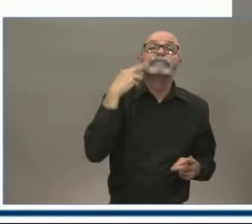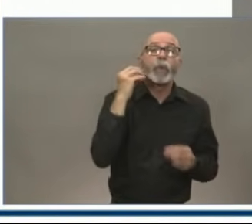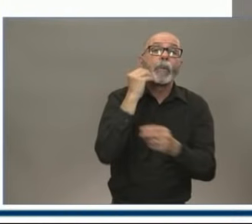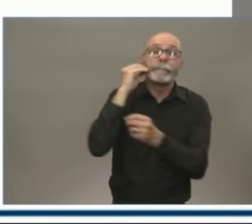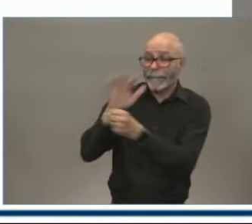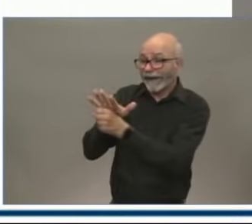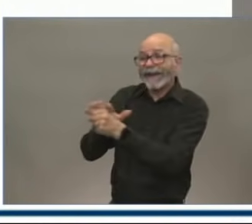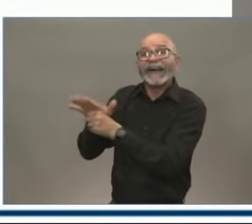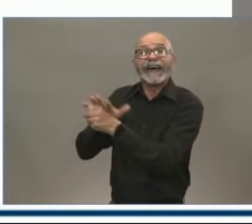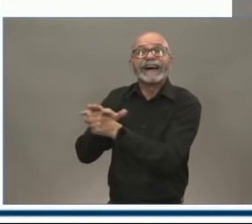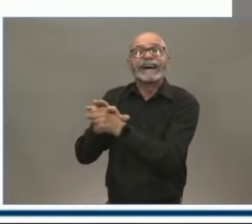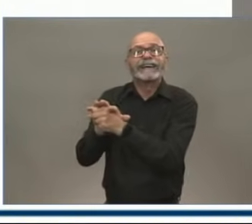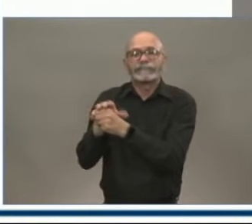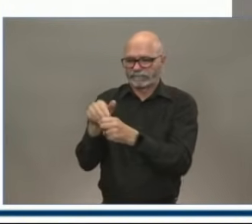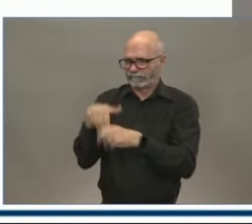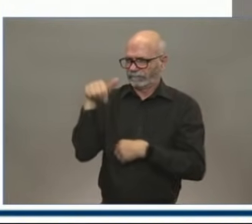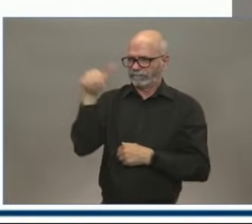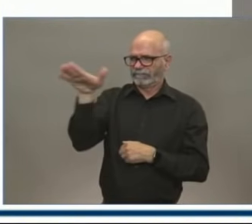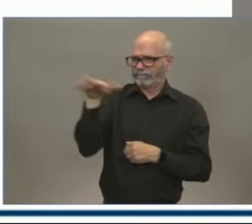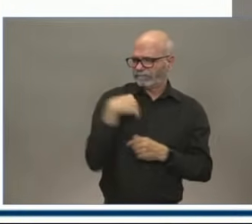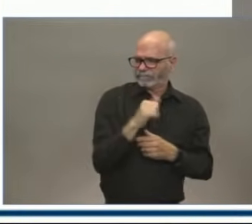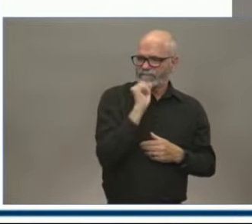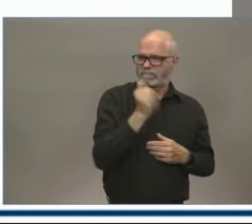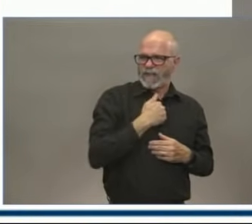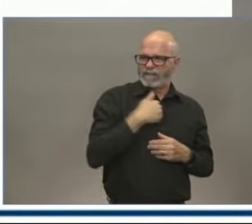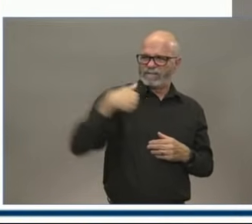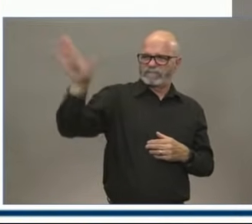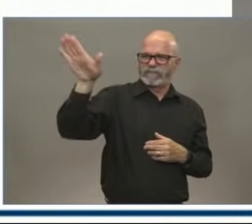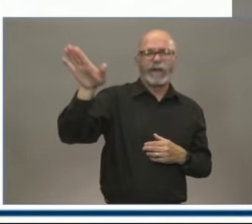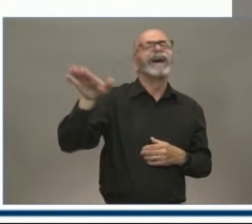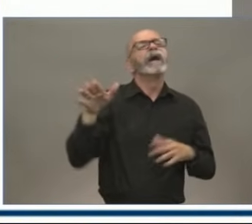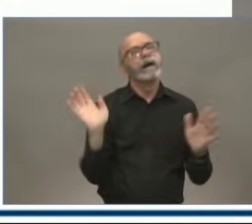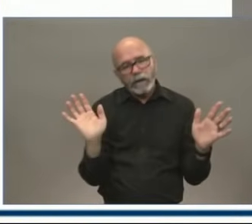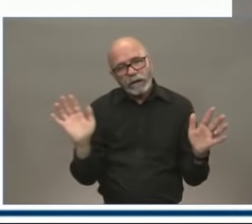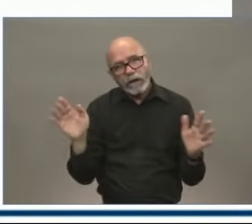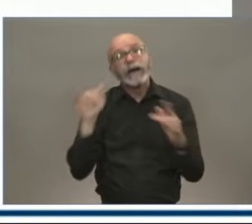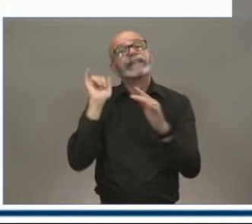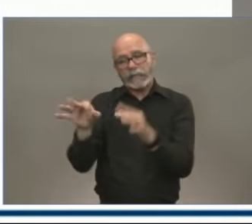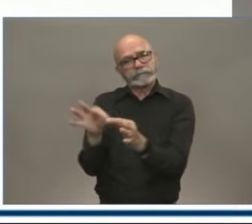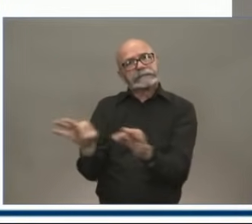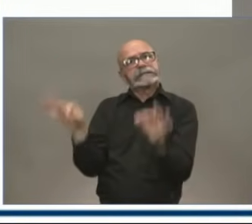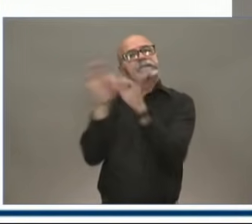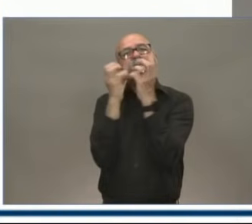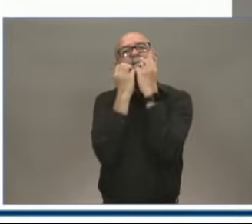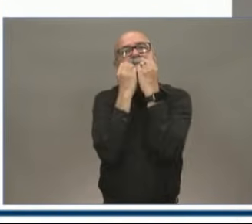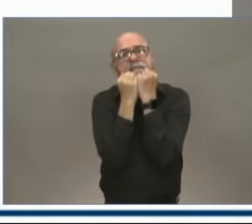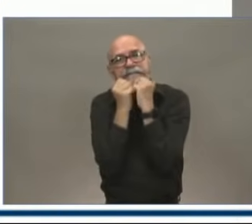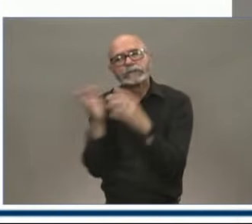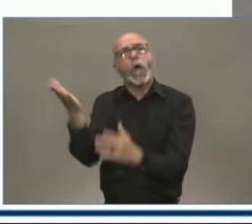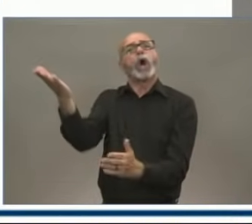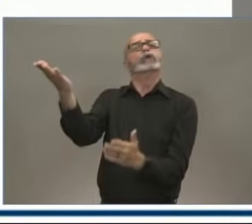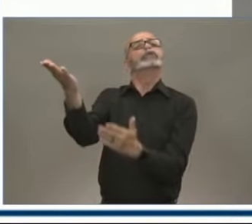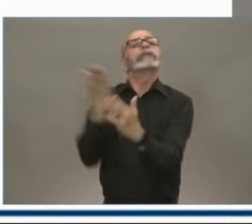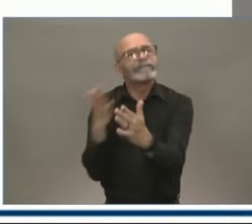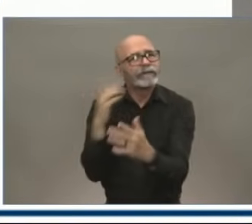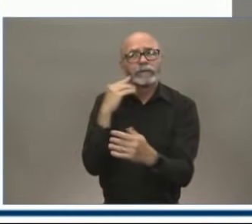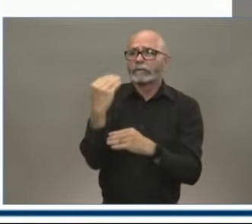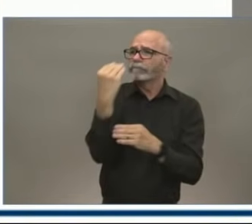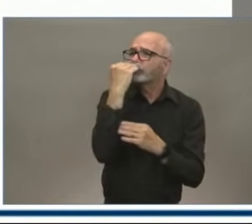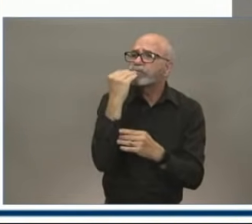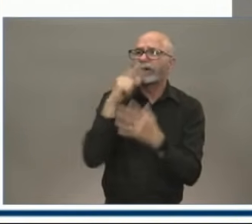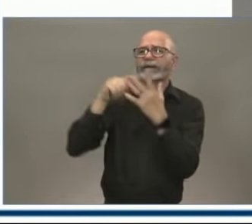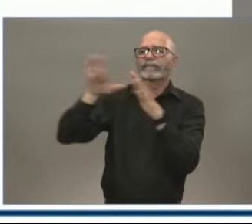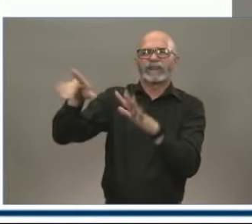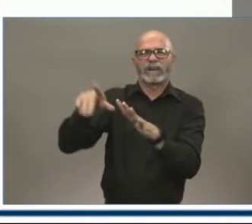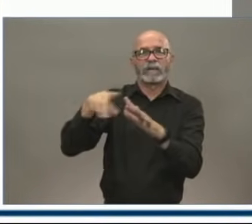all of us. And this essential travel we shouldn't judge or stigmatize, and we should not deny care or support or access